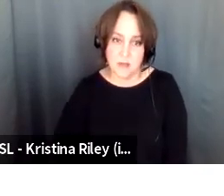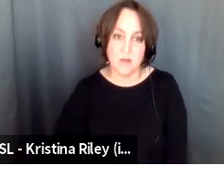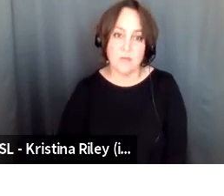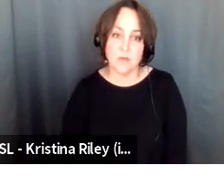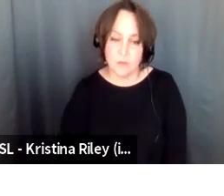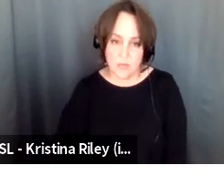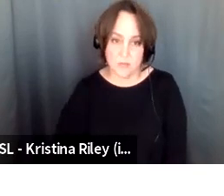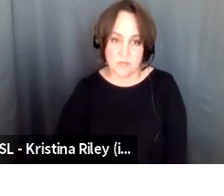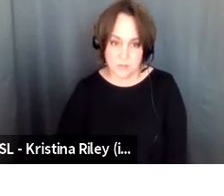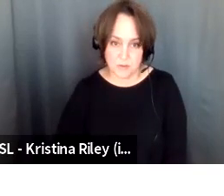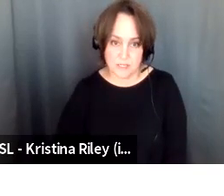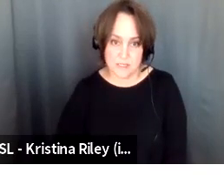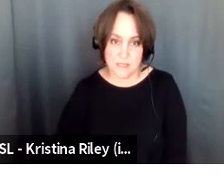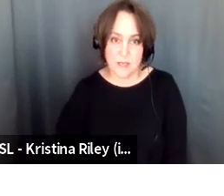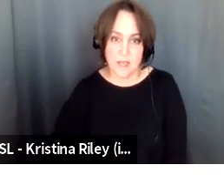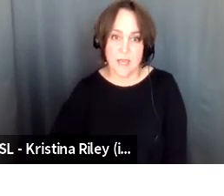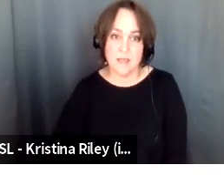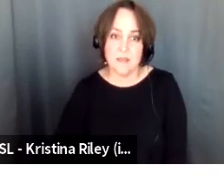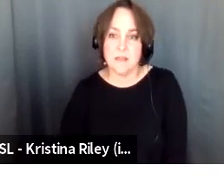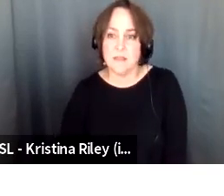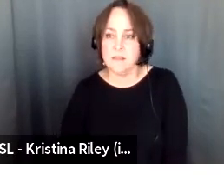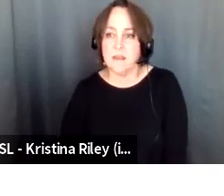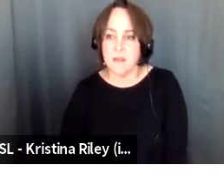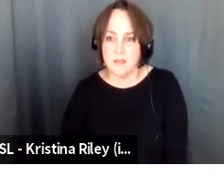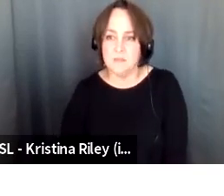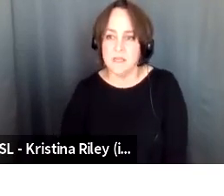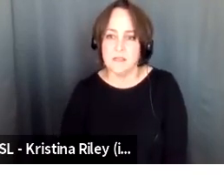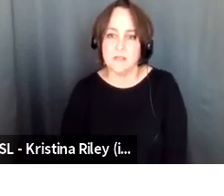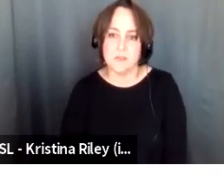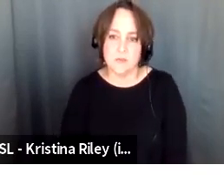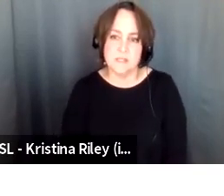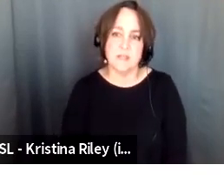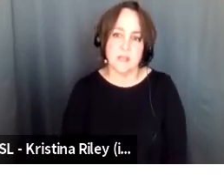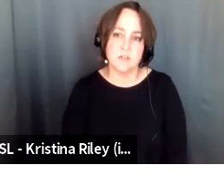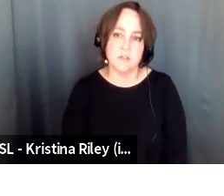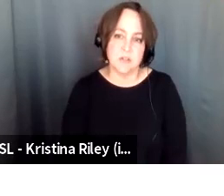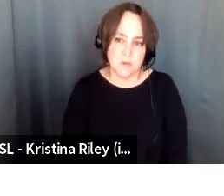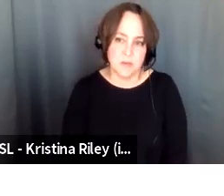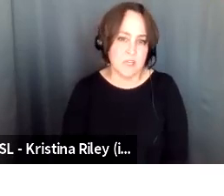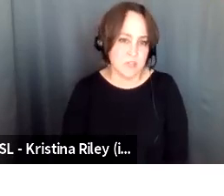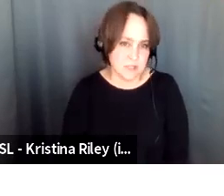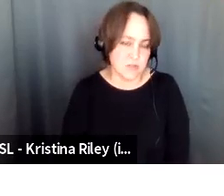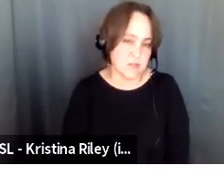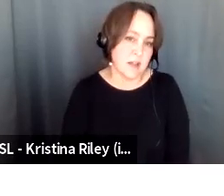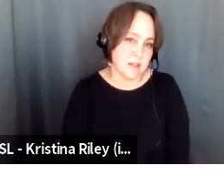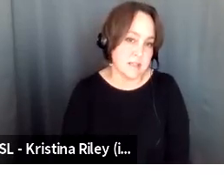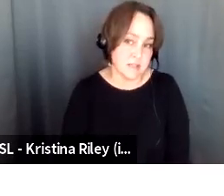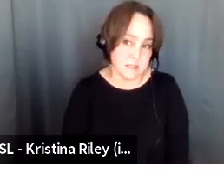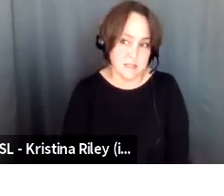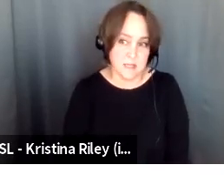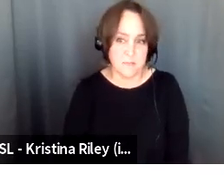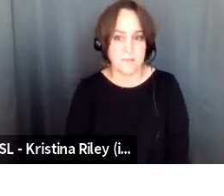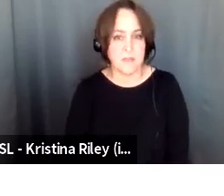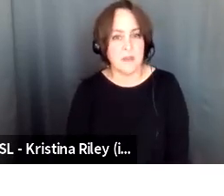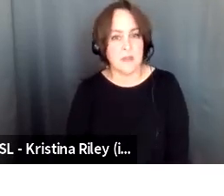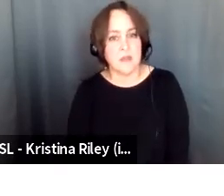design for new campus buildings, and they named it the Sorensen Language and Communication Center, the